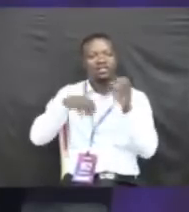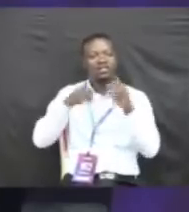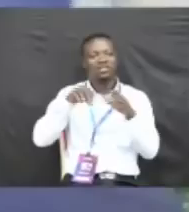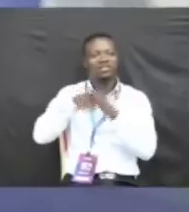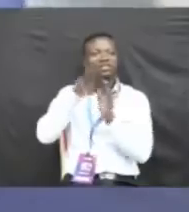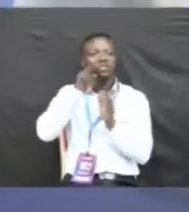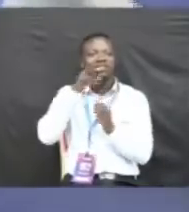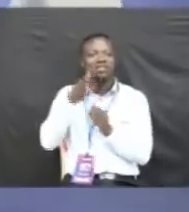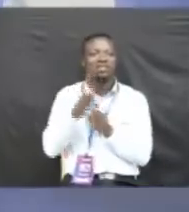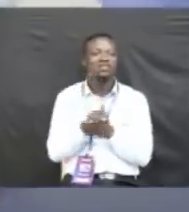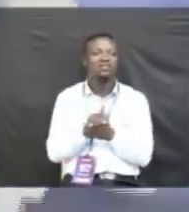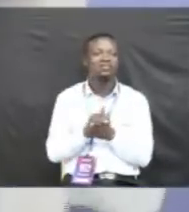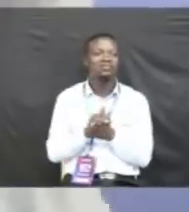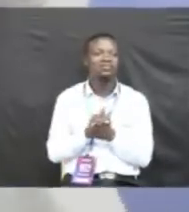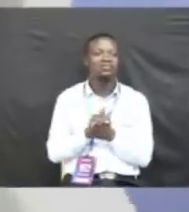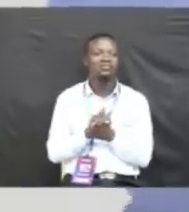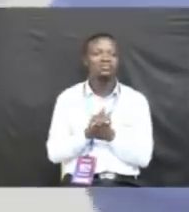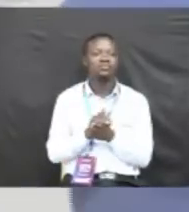Nigeria.